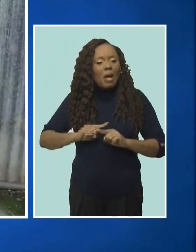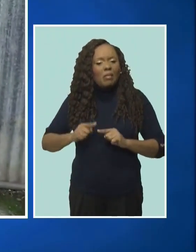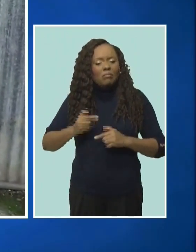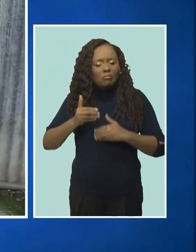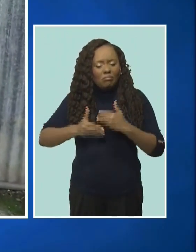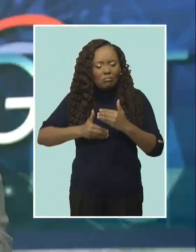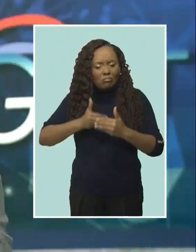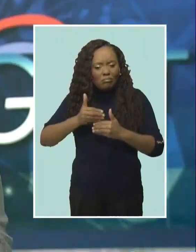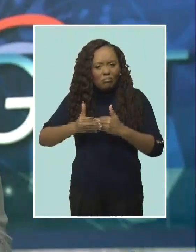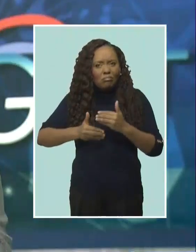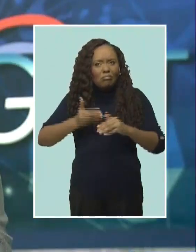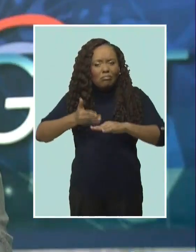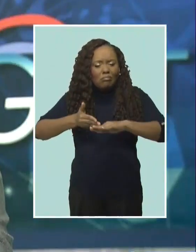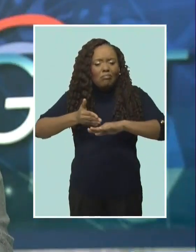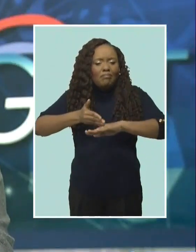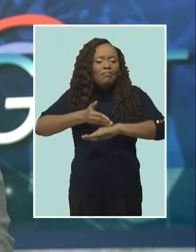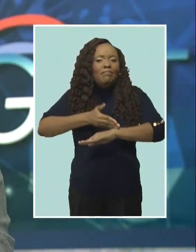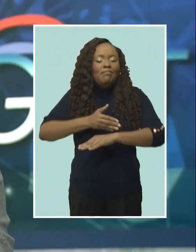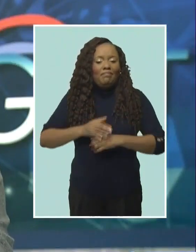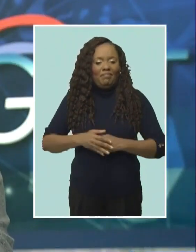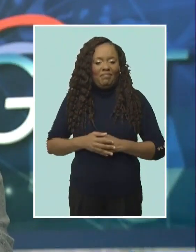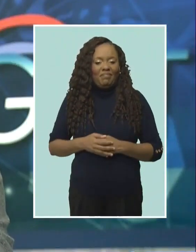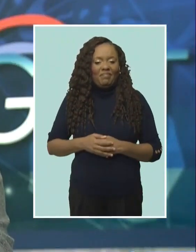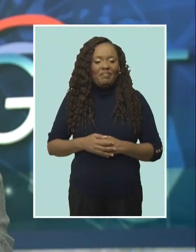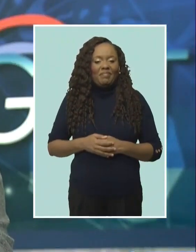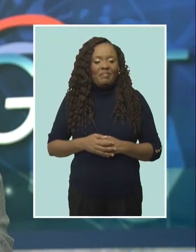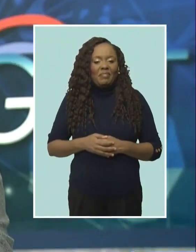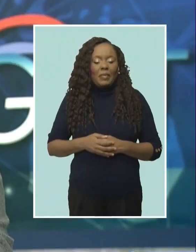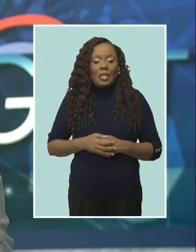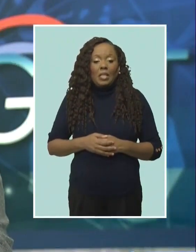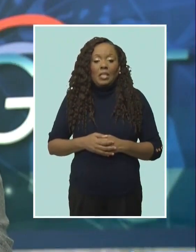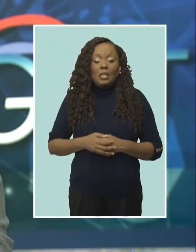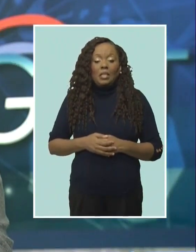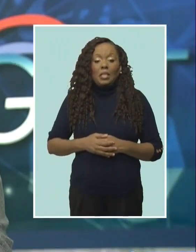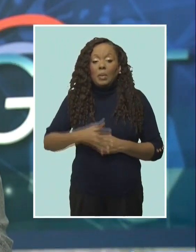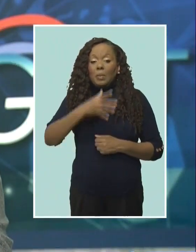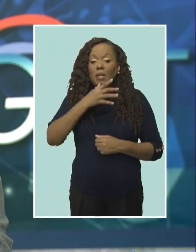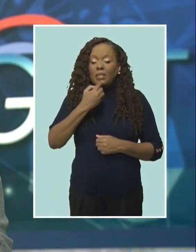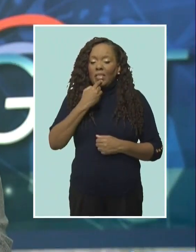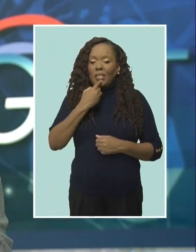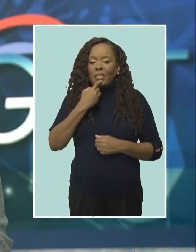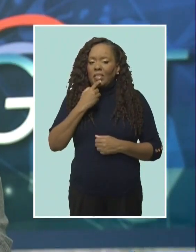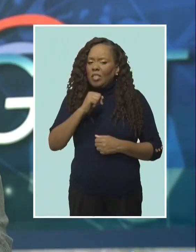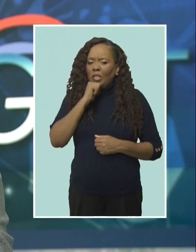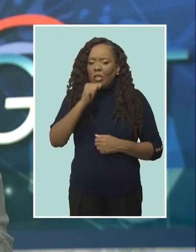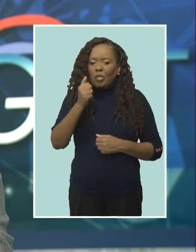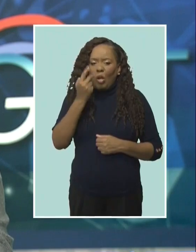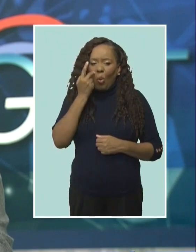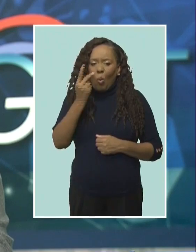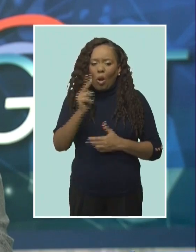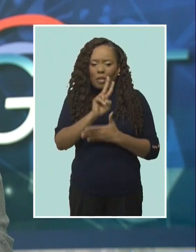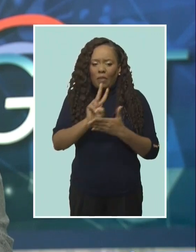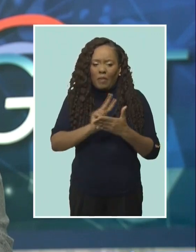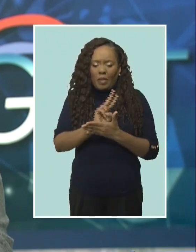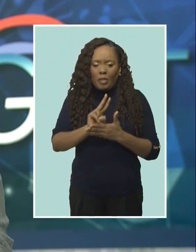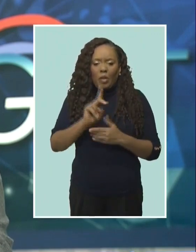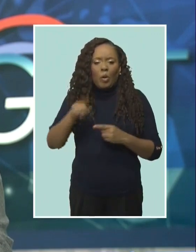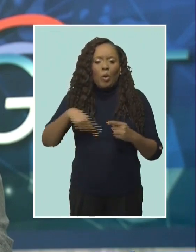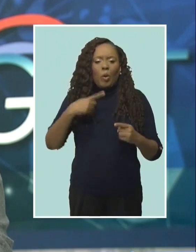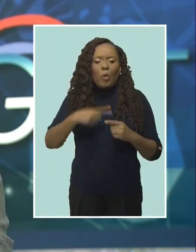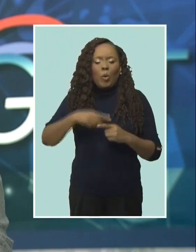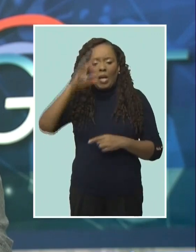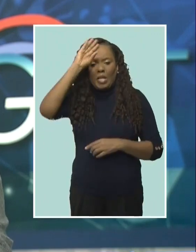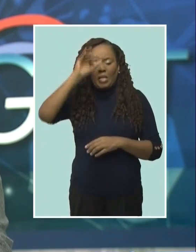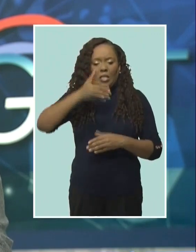through. Ms. Martindale, who says she is yet to watch the video circulating showing her son being hit